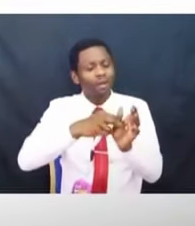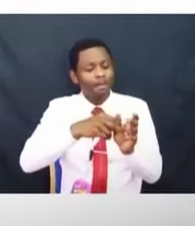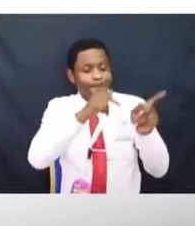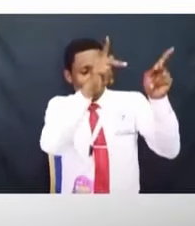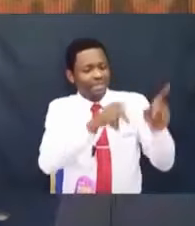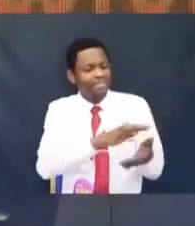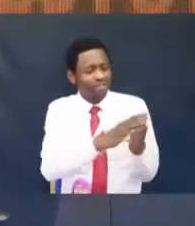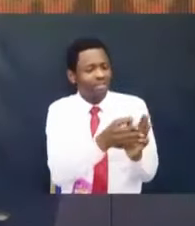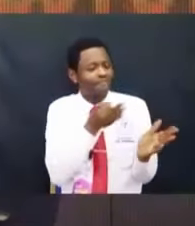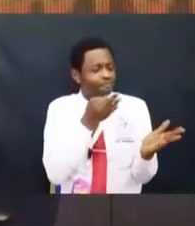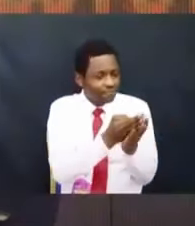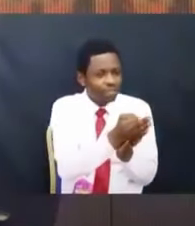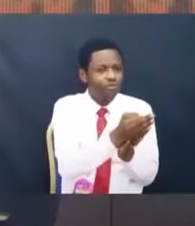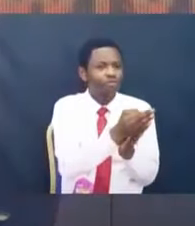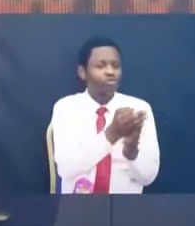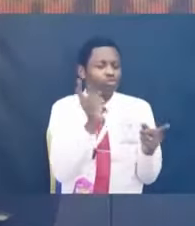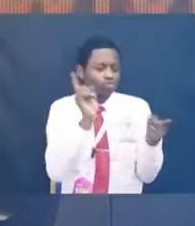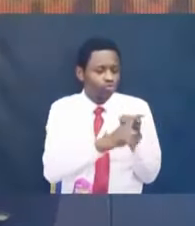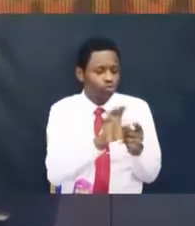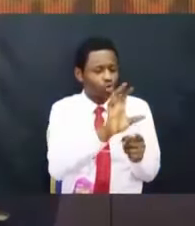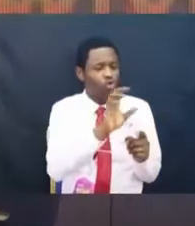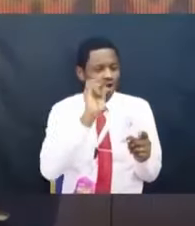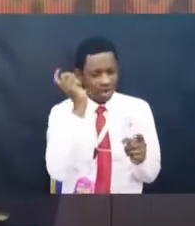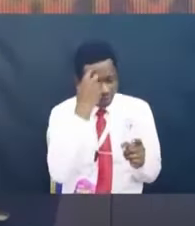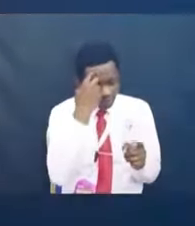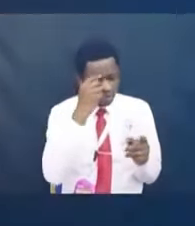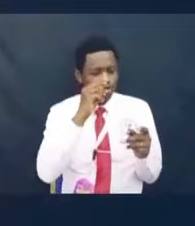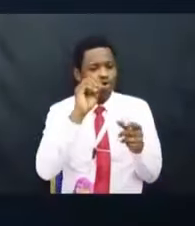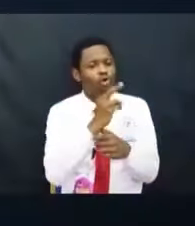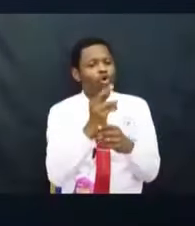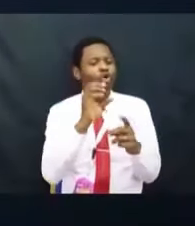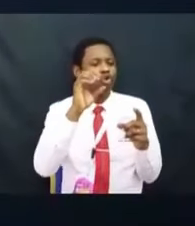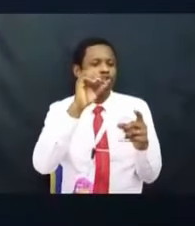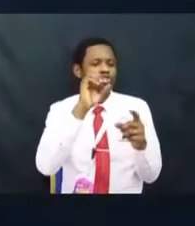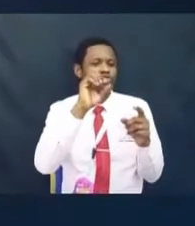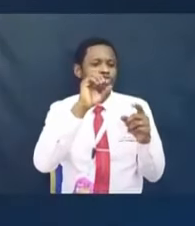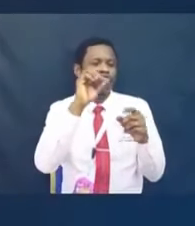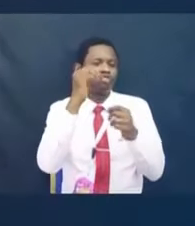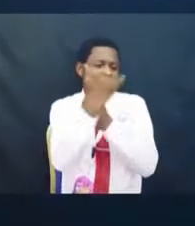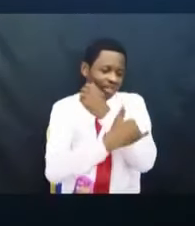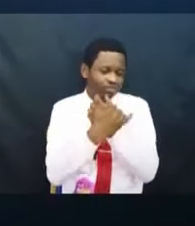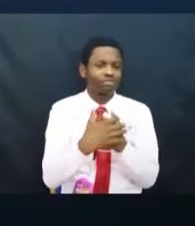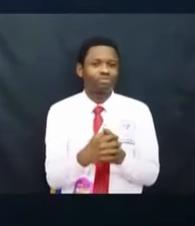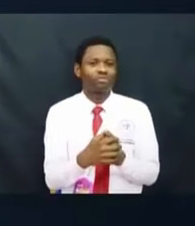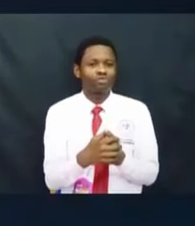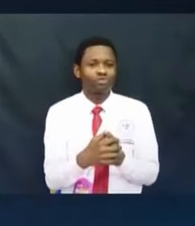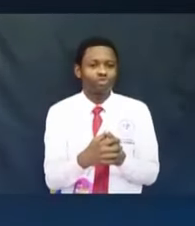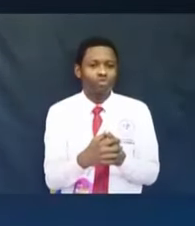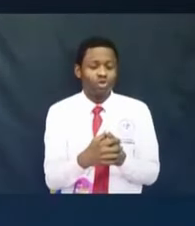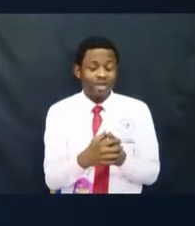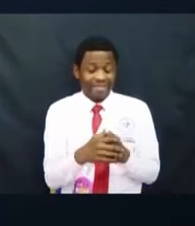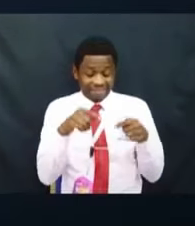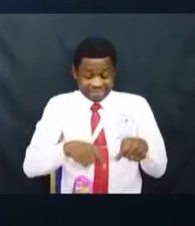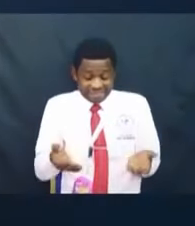sovereign government or state. And in this instance, faithful, our state, our